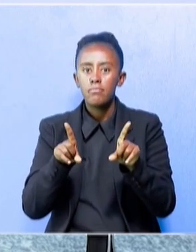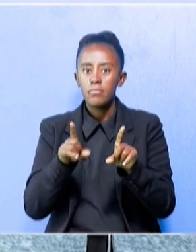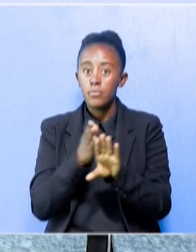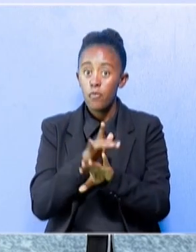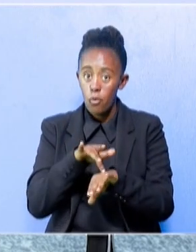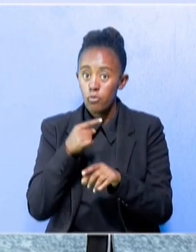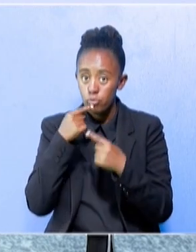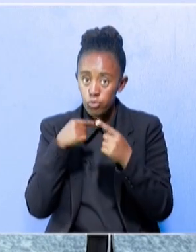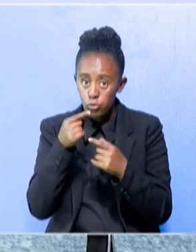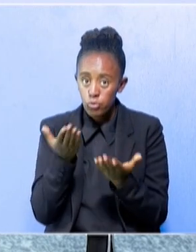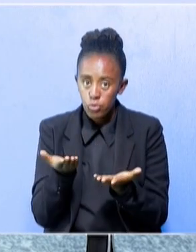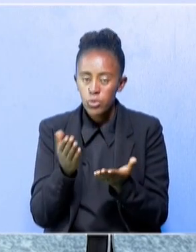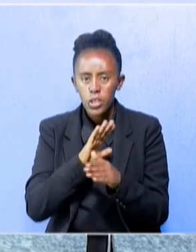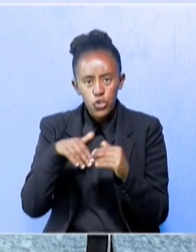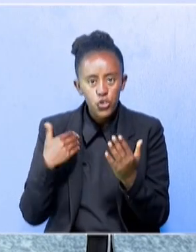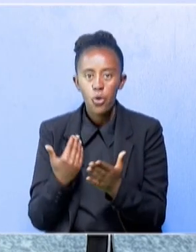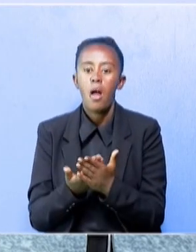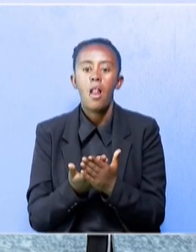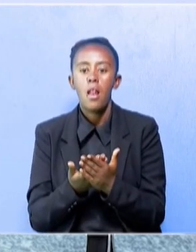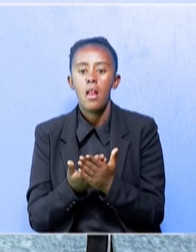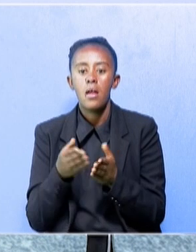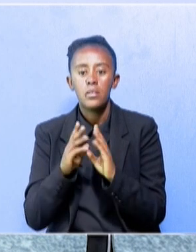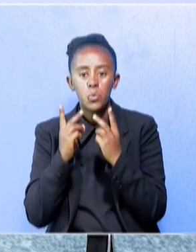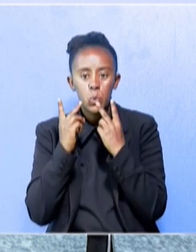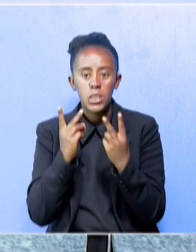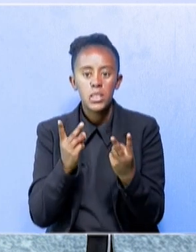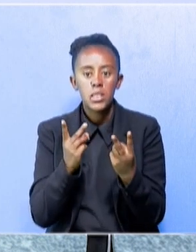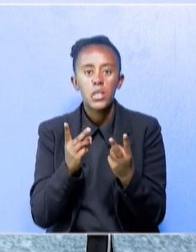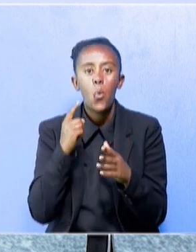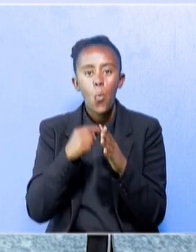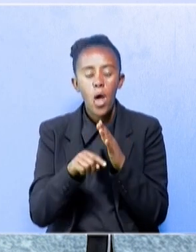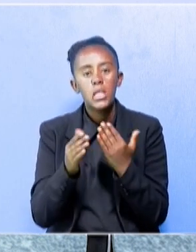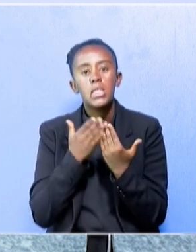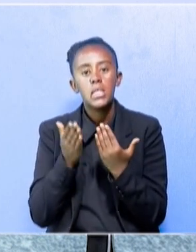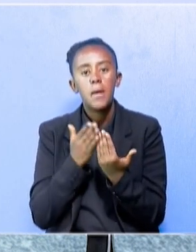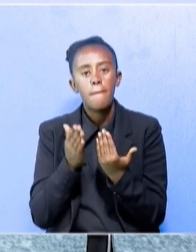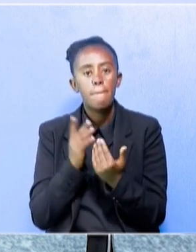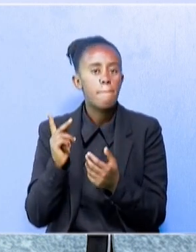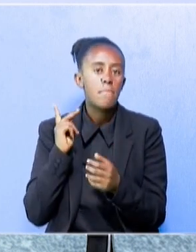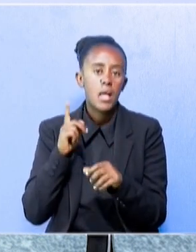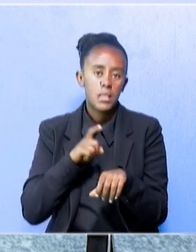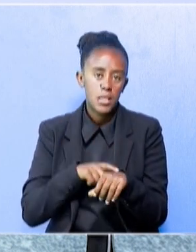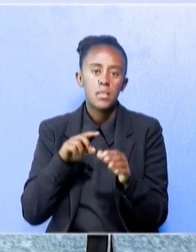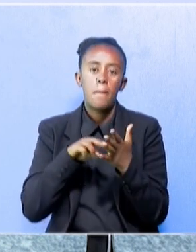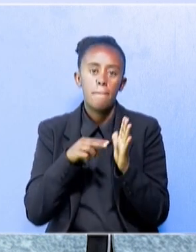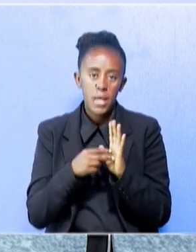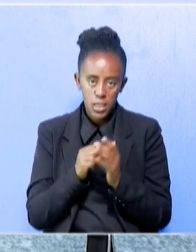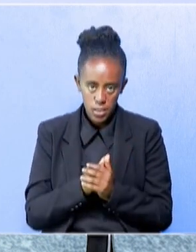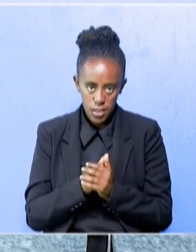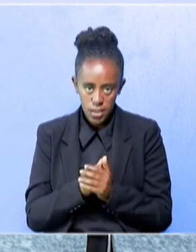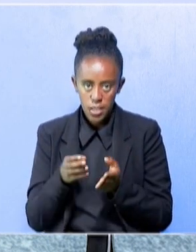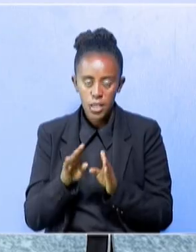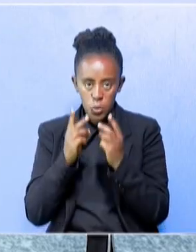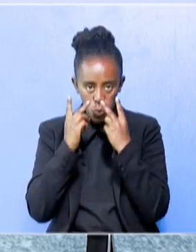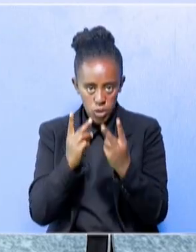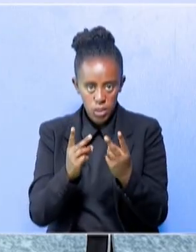tell you in general, let's go and see what simple past tense mean. Let's go and